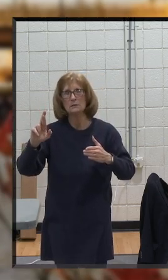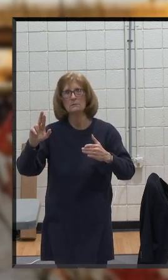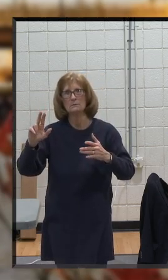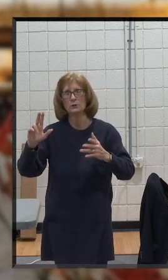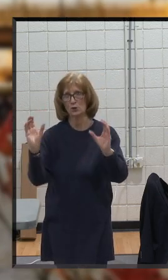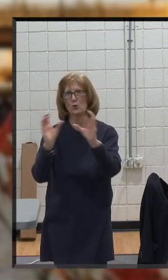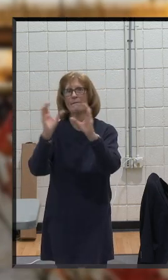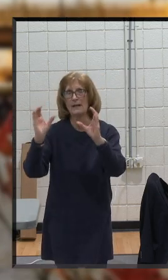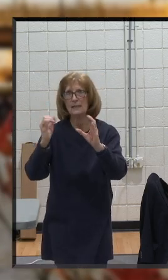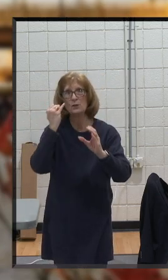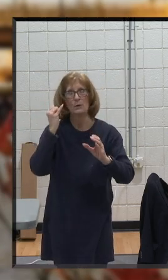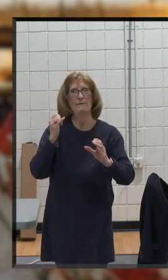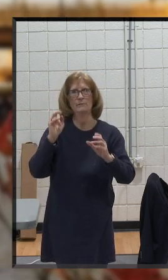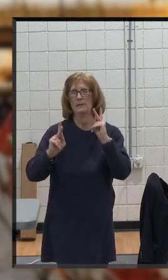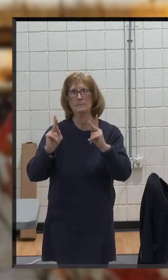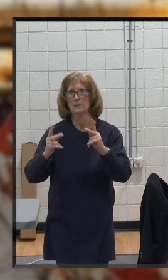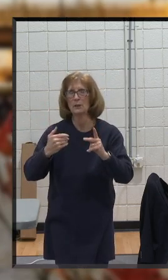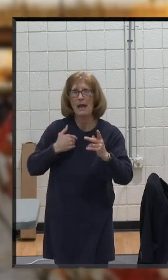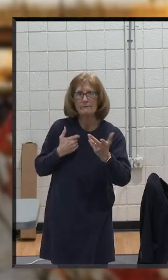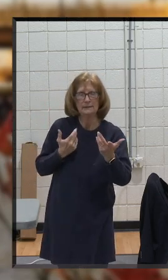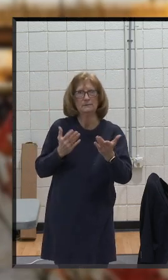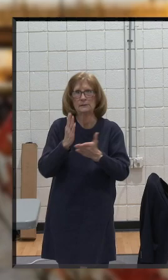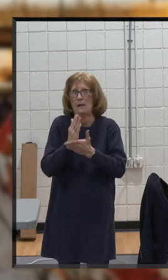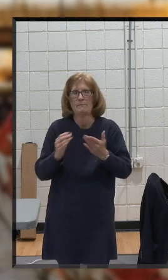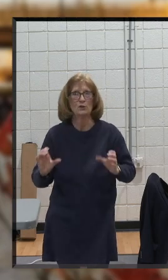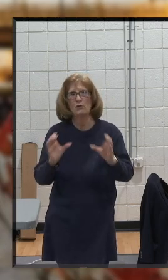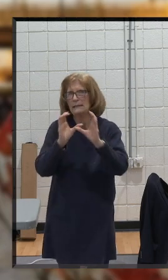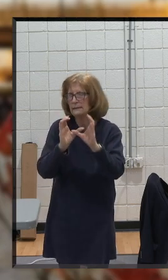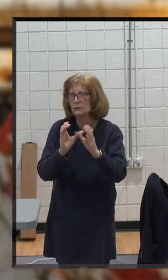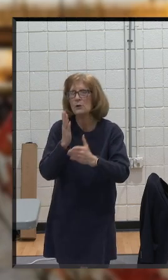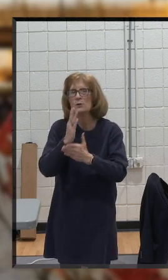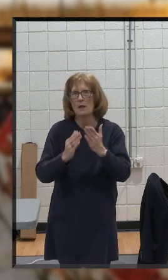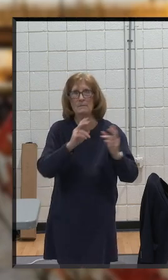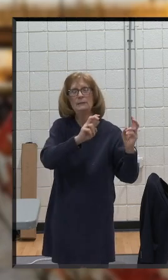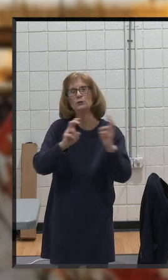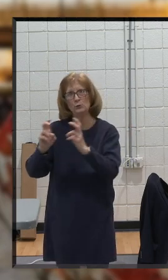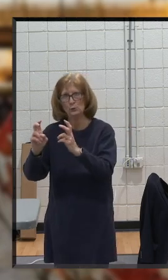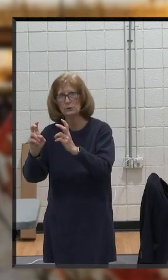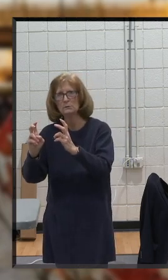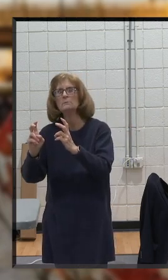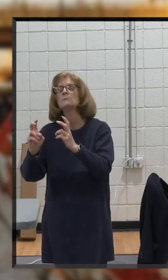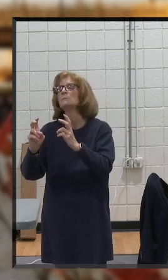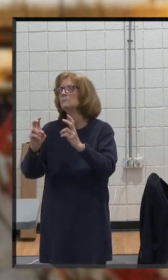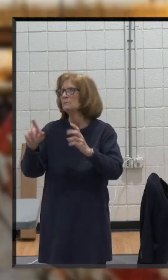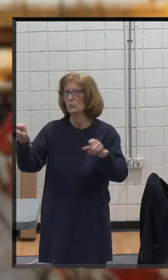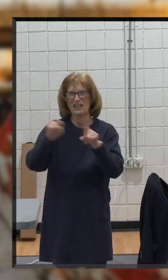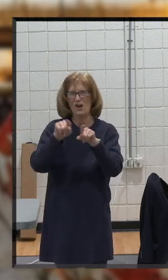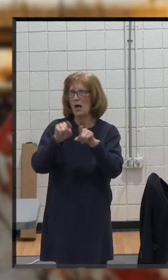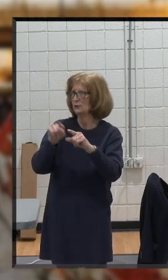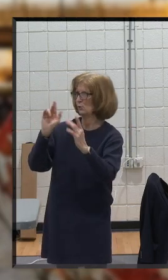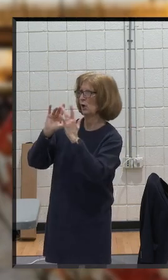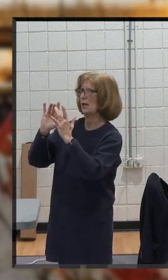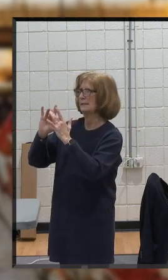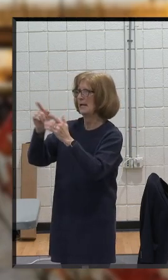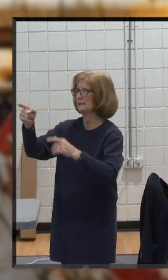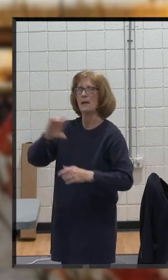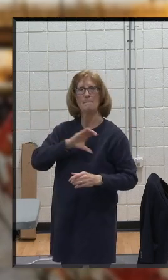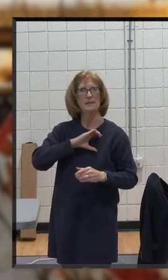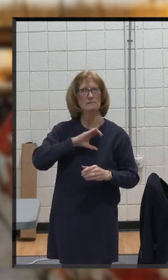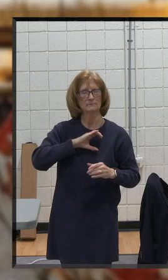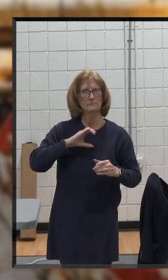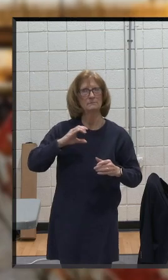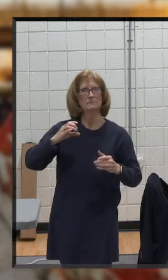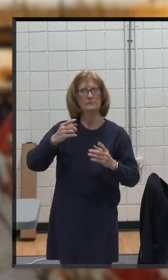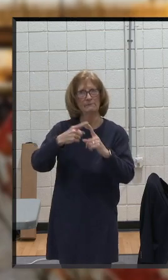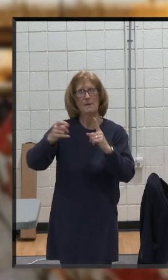medical emergency, you can let me know. We're also joined by members of the Pittsburgh police who I'm sure would step in before we're